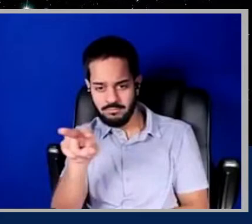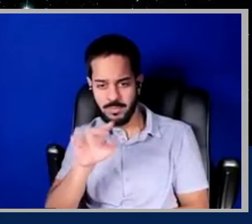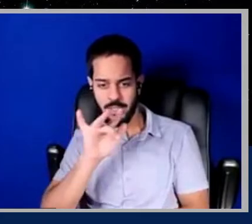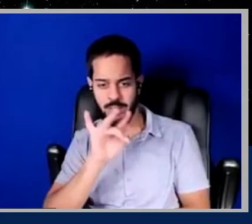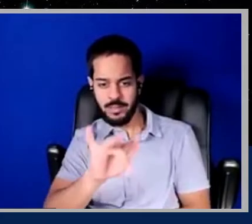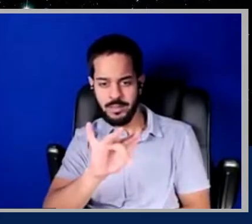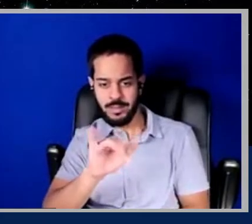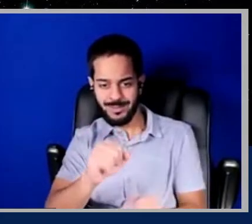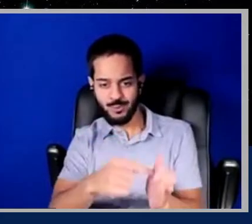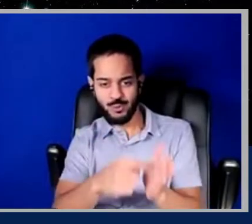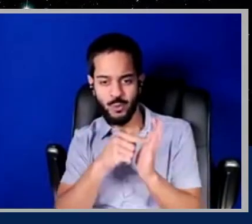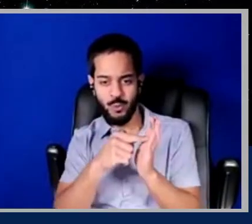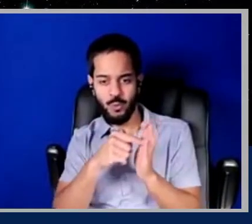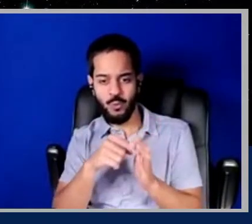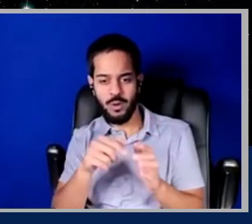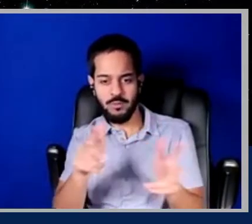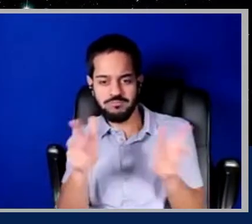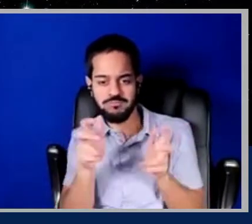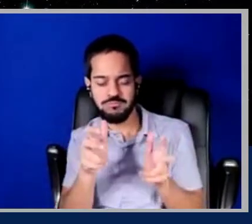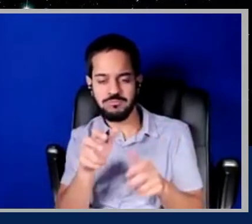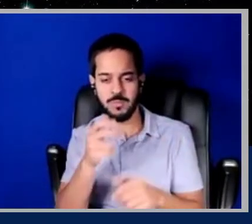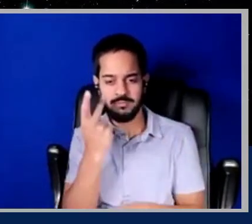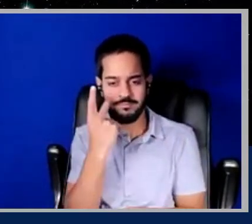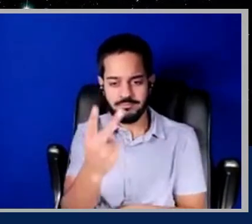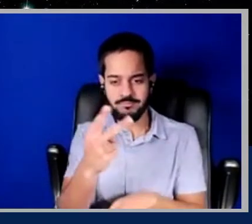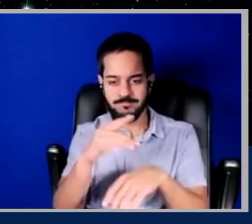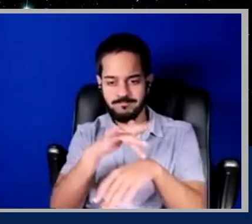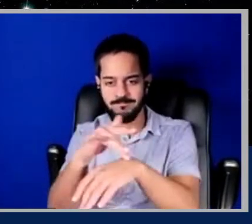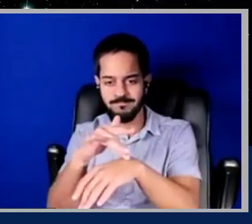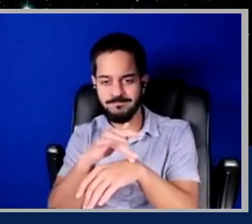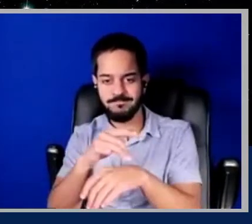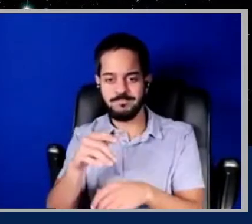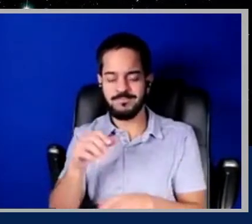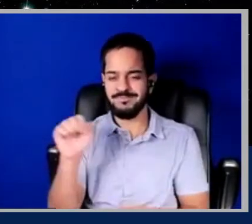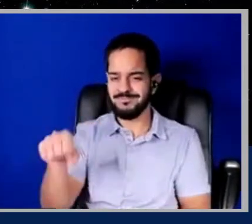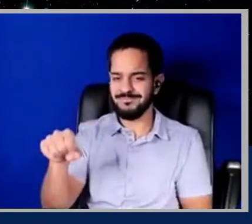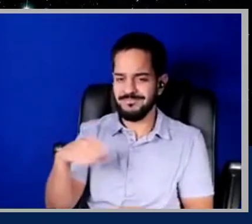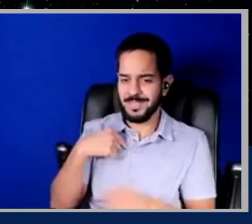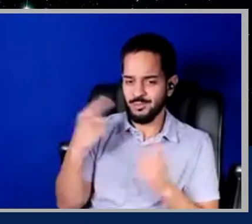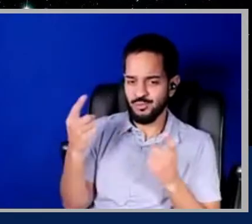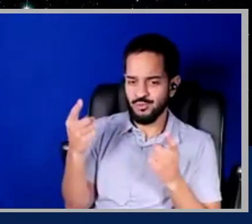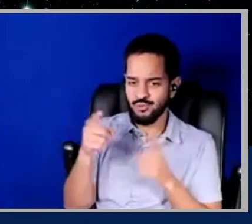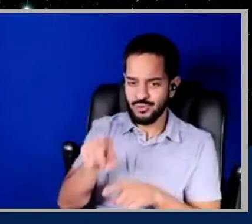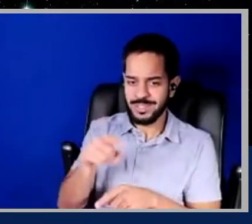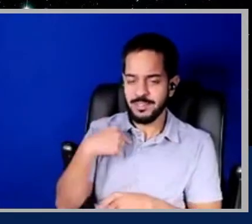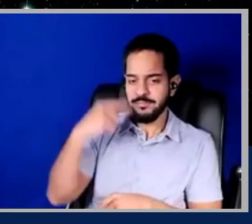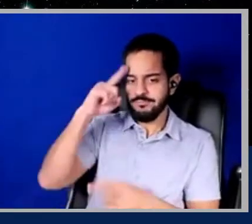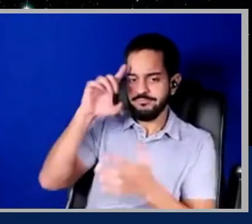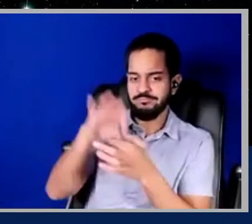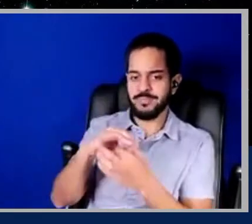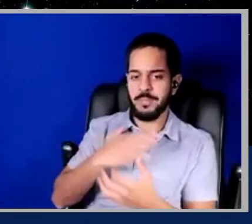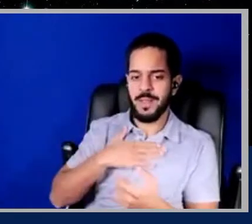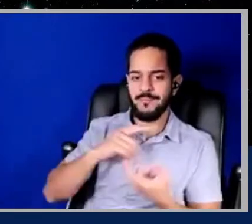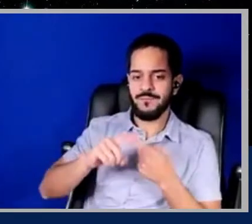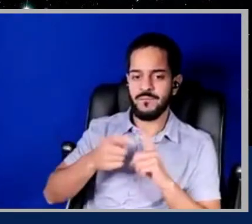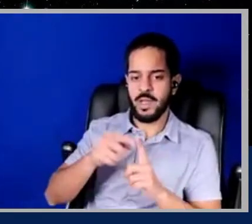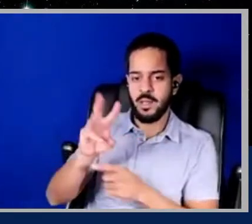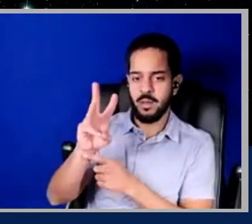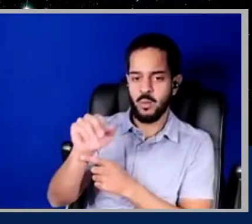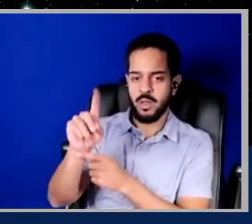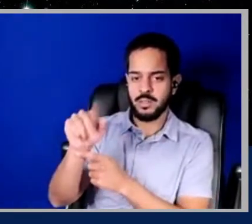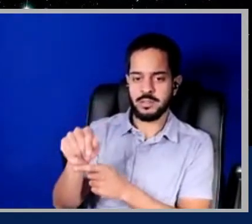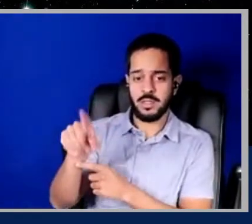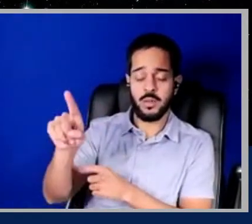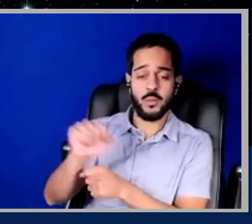this. Oh, I so agree with that. Because again, going back to my friend Wanda, like her PhD thesis was